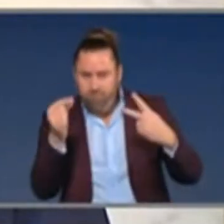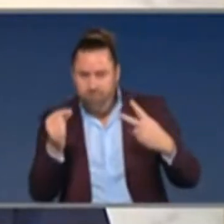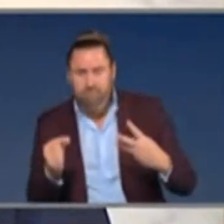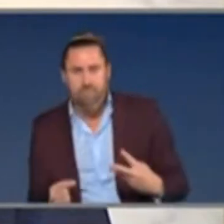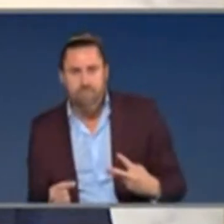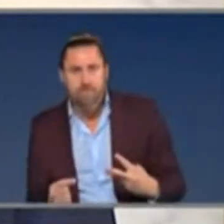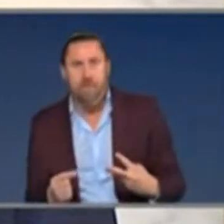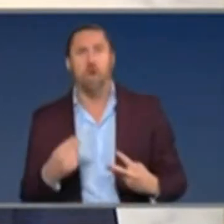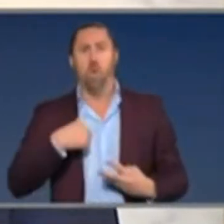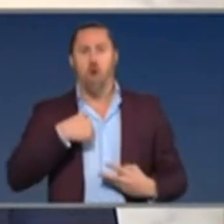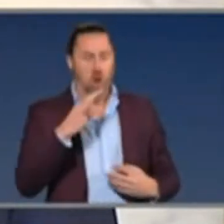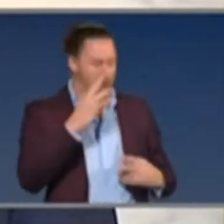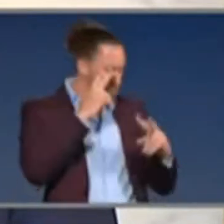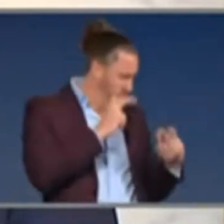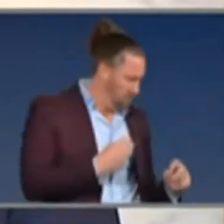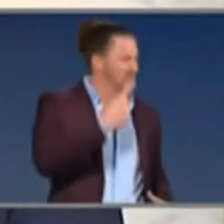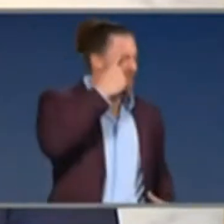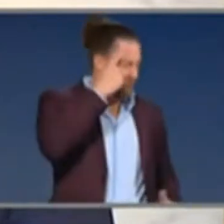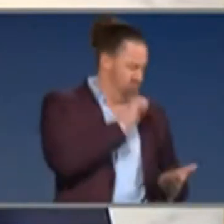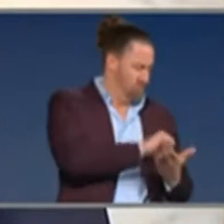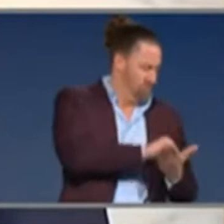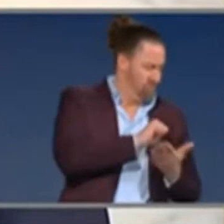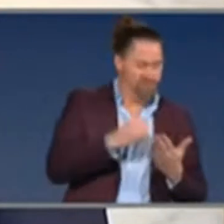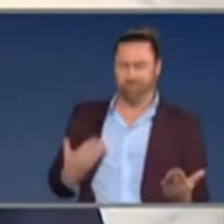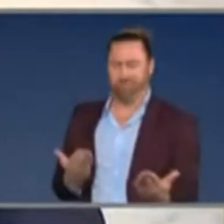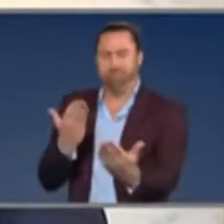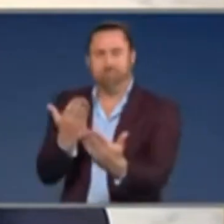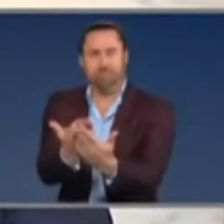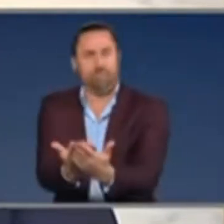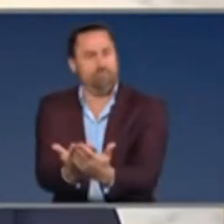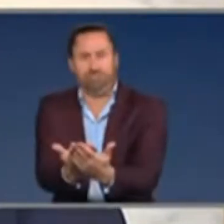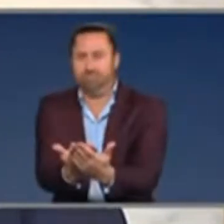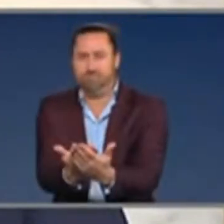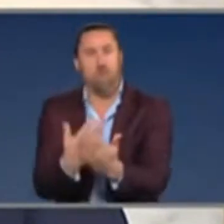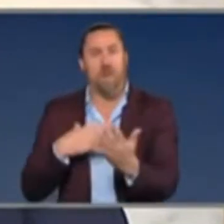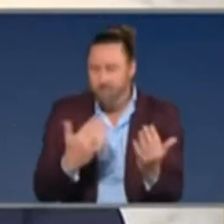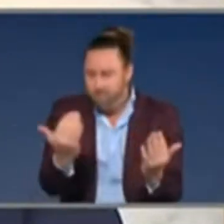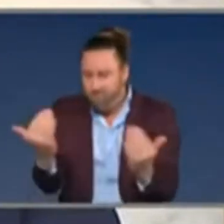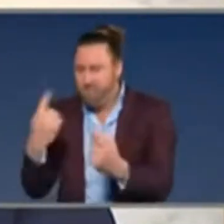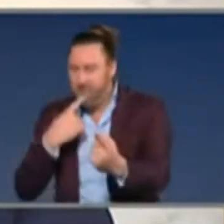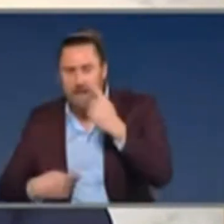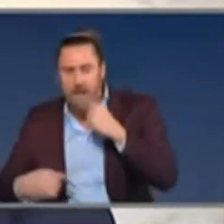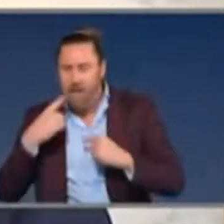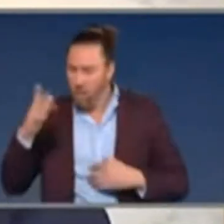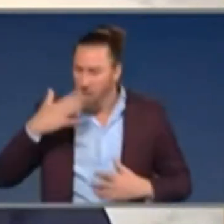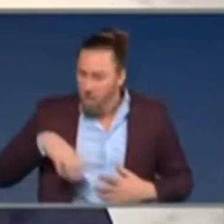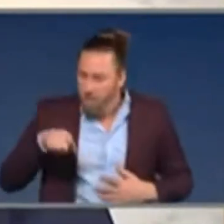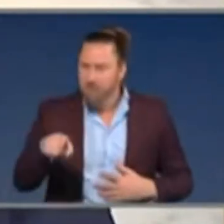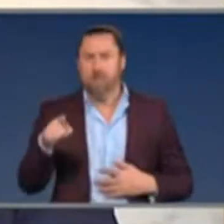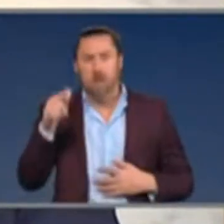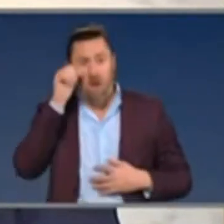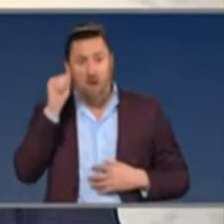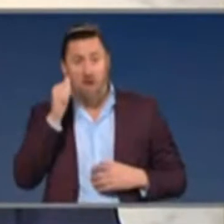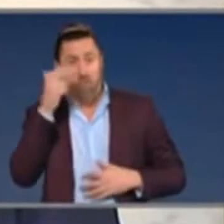developing a direction that is based on how we wrap around people, their life expectancy, their